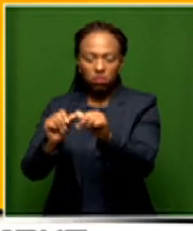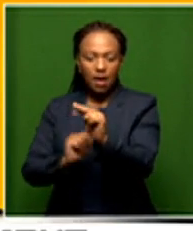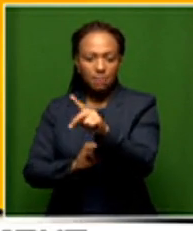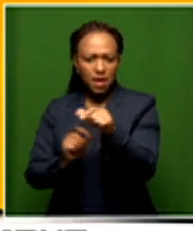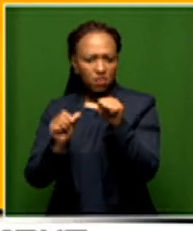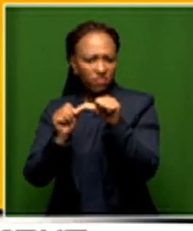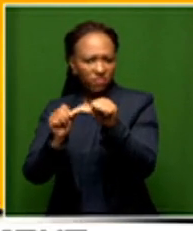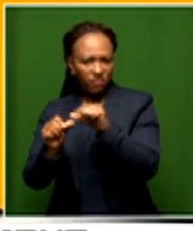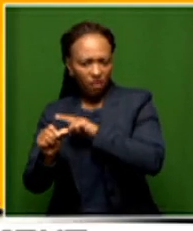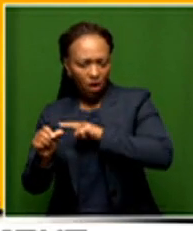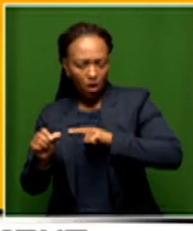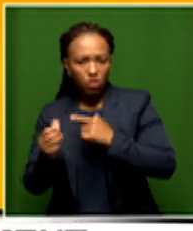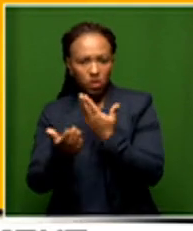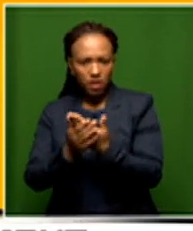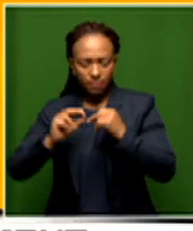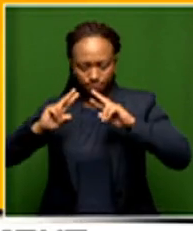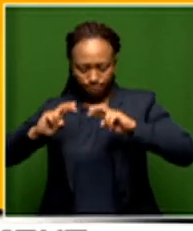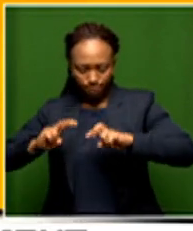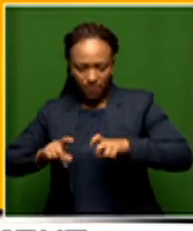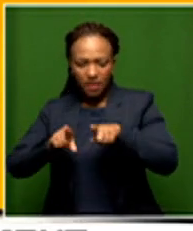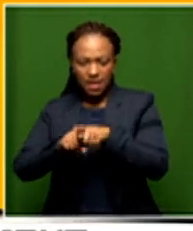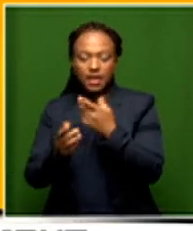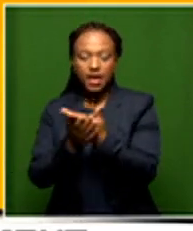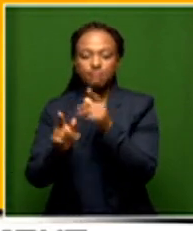to actually investigate and prosecute?